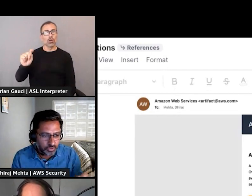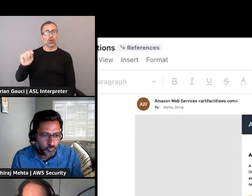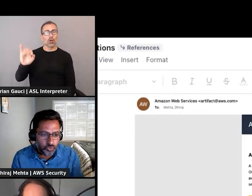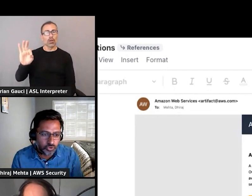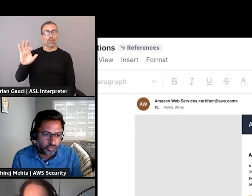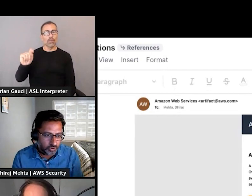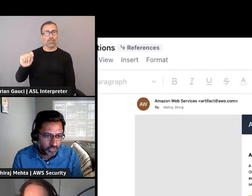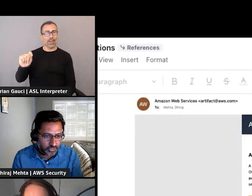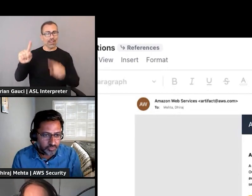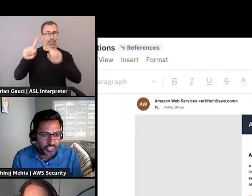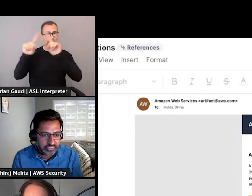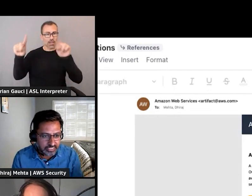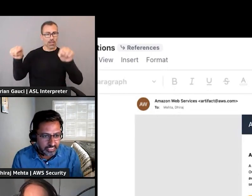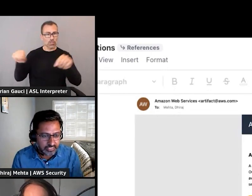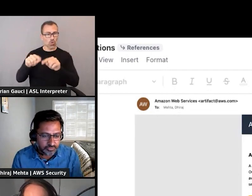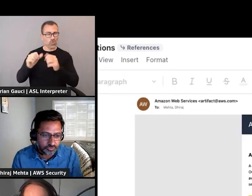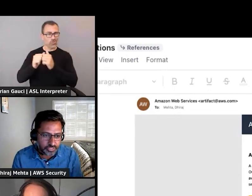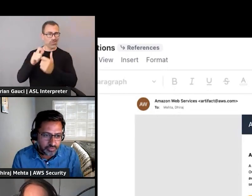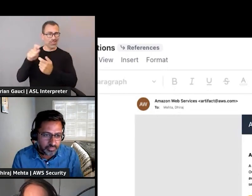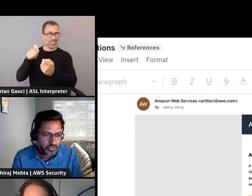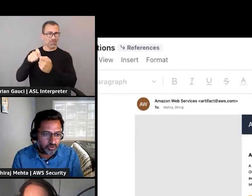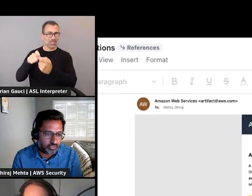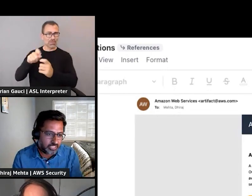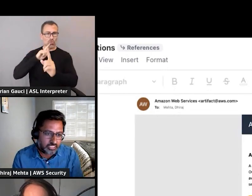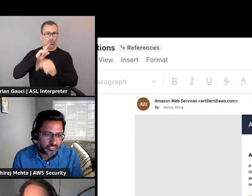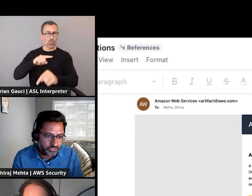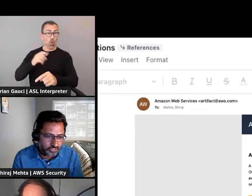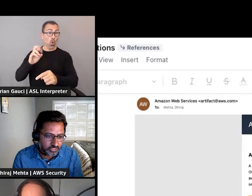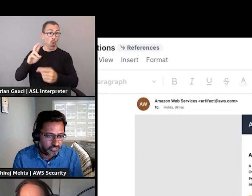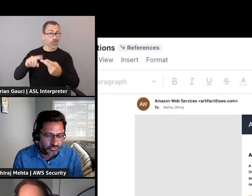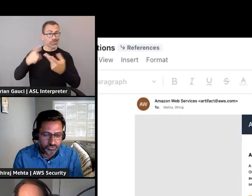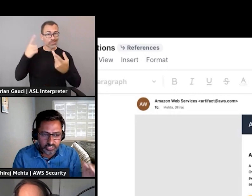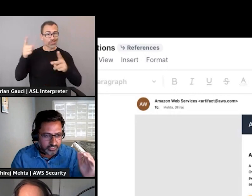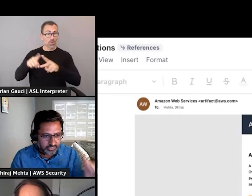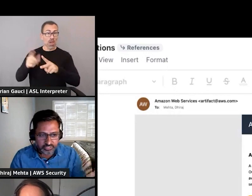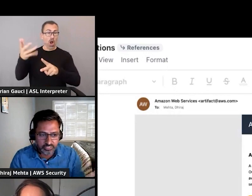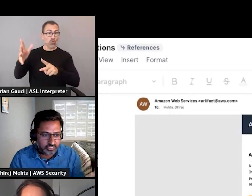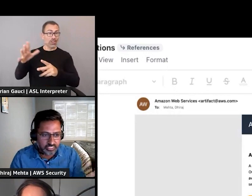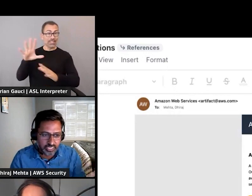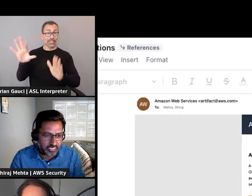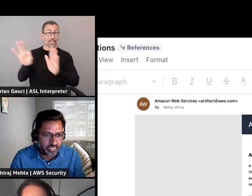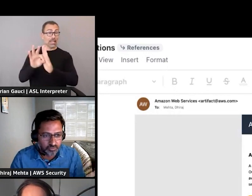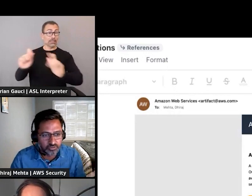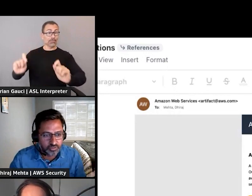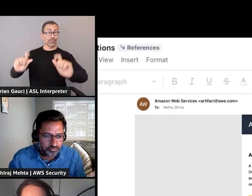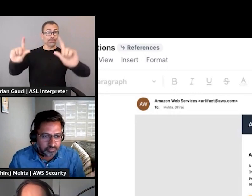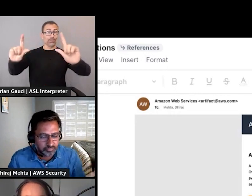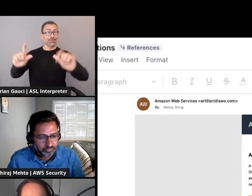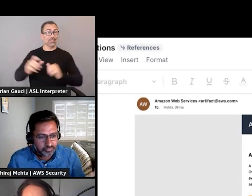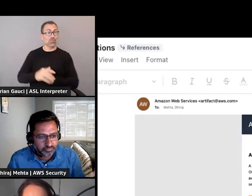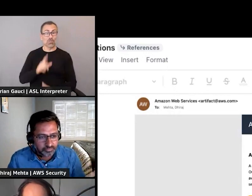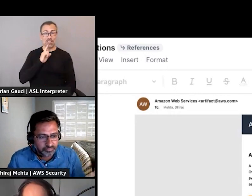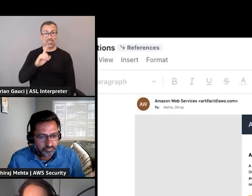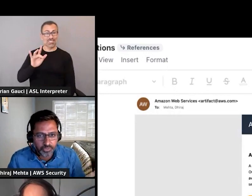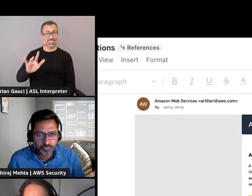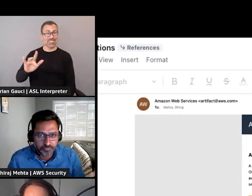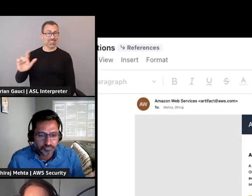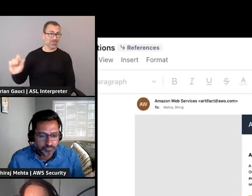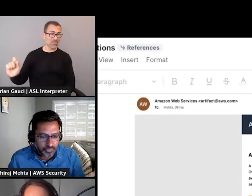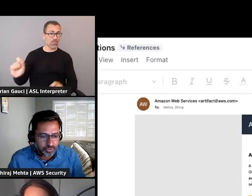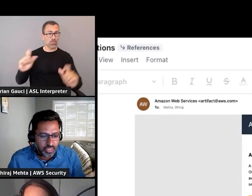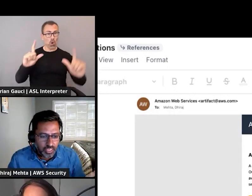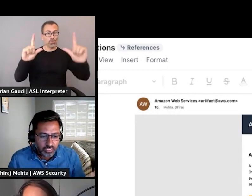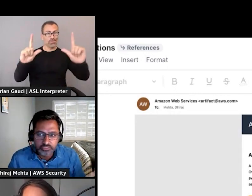specific report or agreement selected for them. All they need to do is just hit download. Very cool.